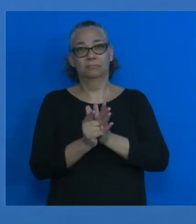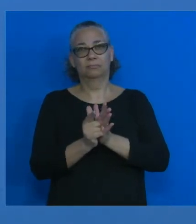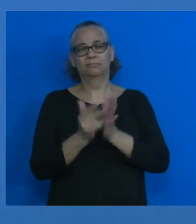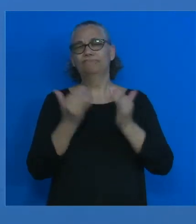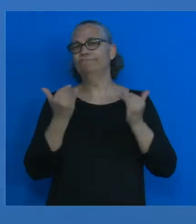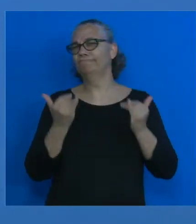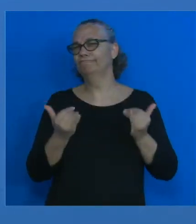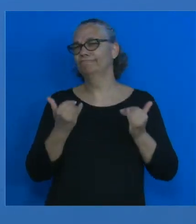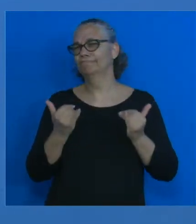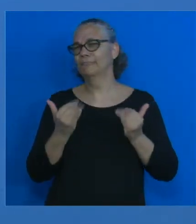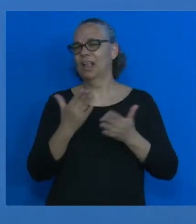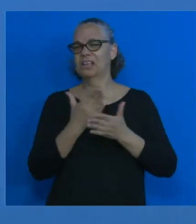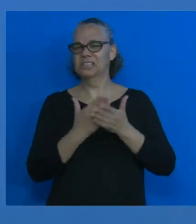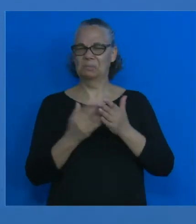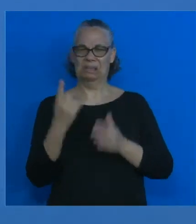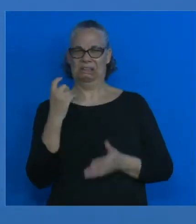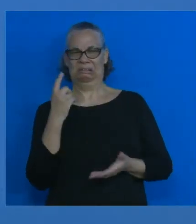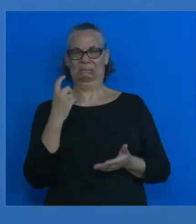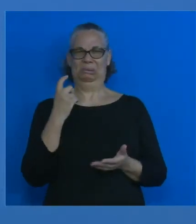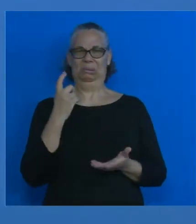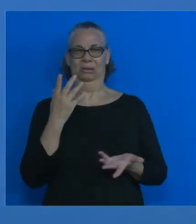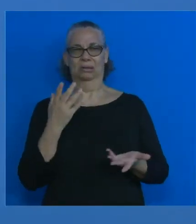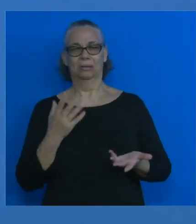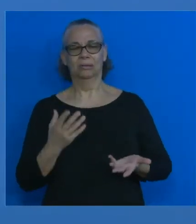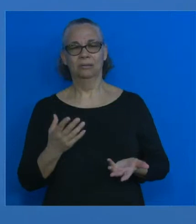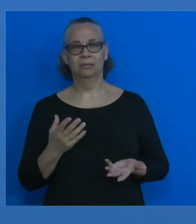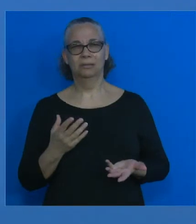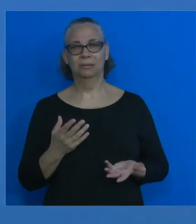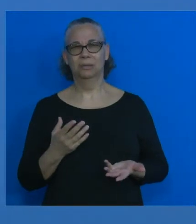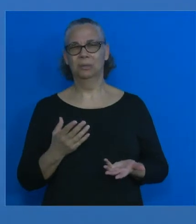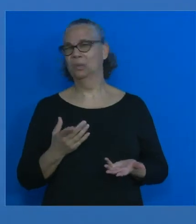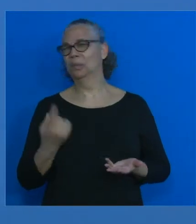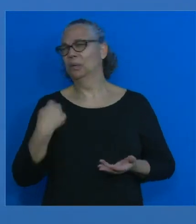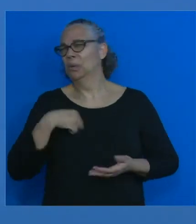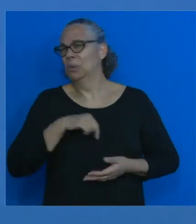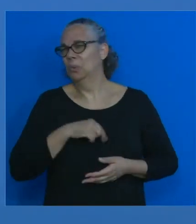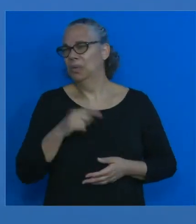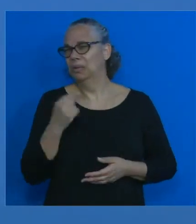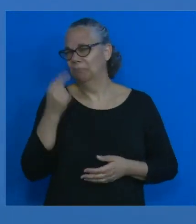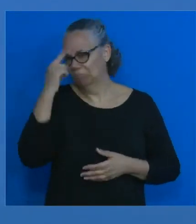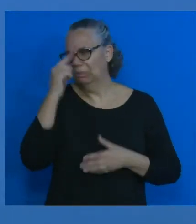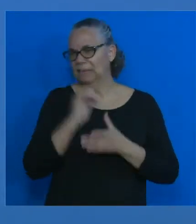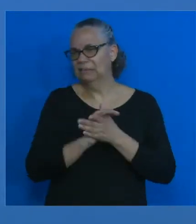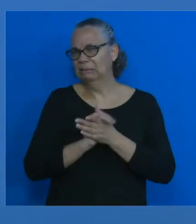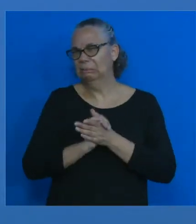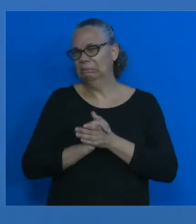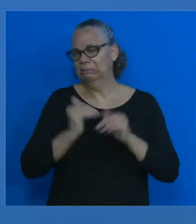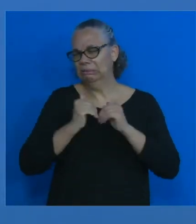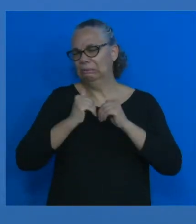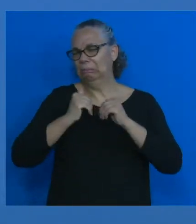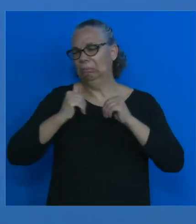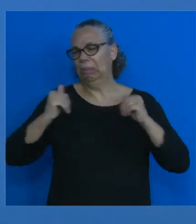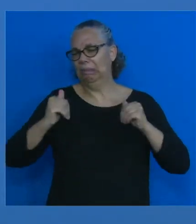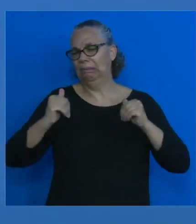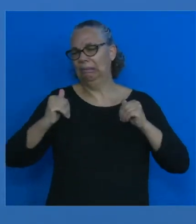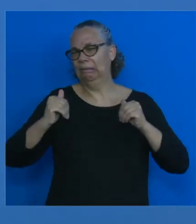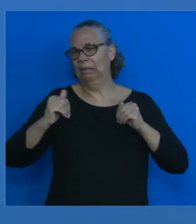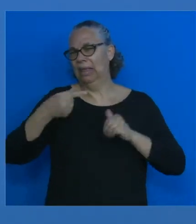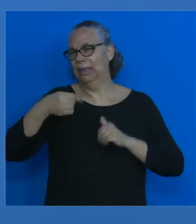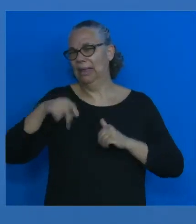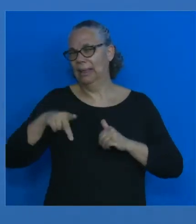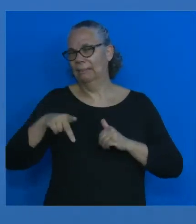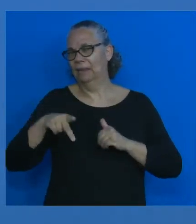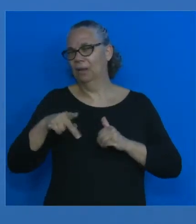Now, there have been some who've asked whether or not we believe that there is a gap in what it is that we